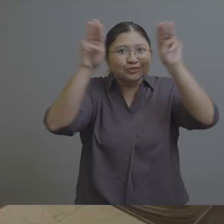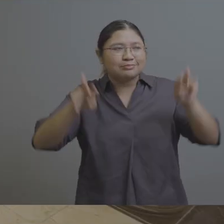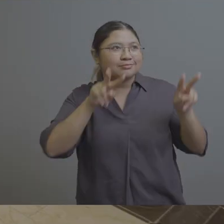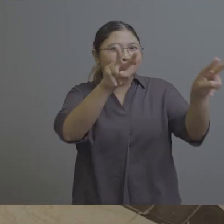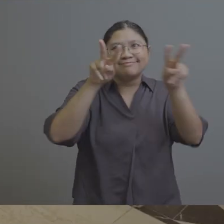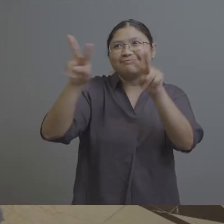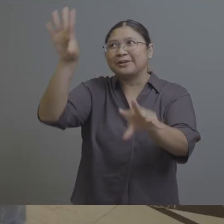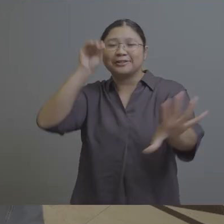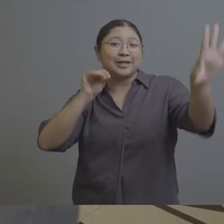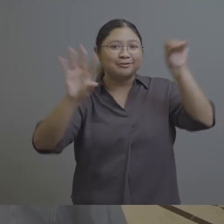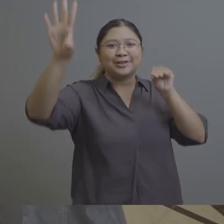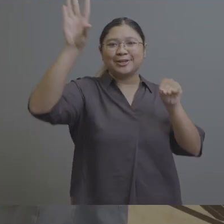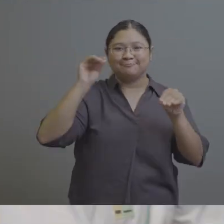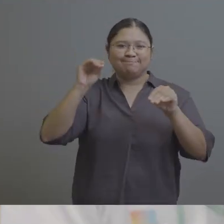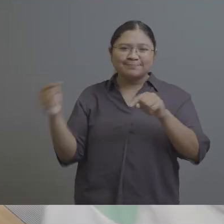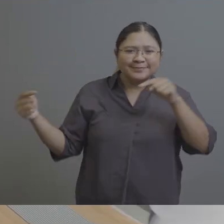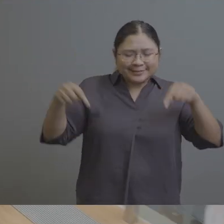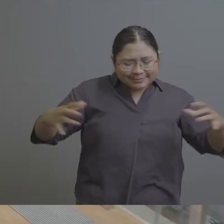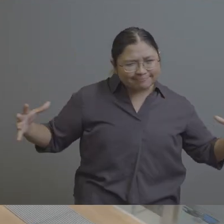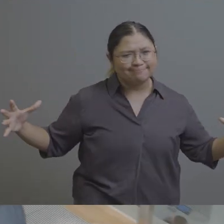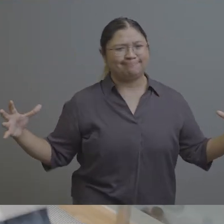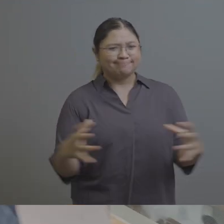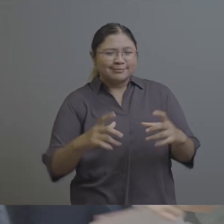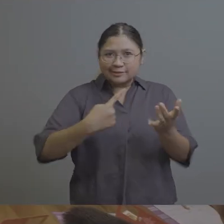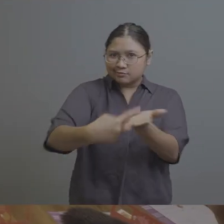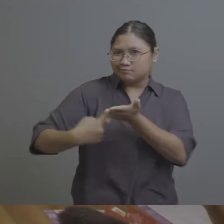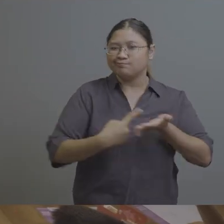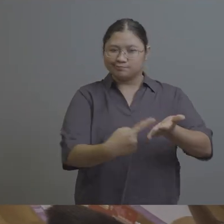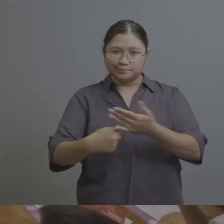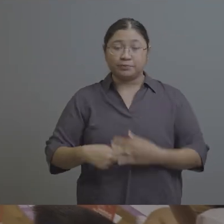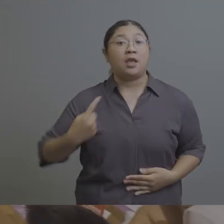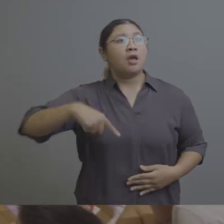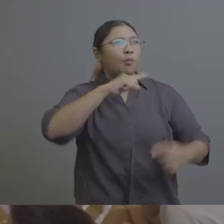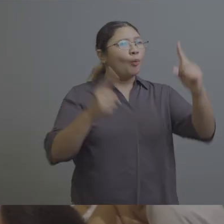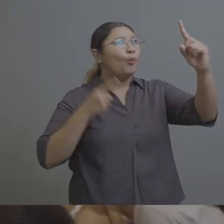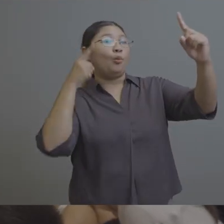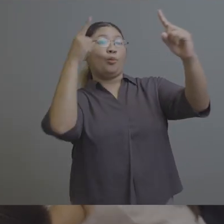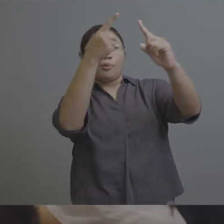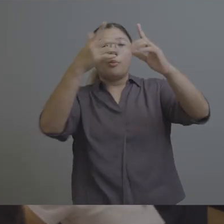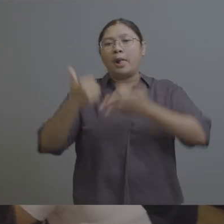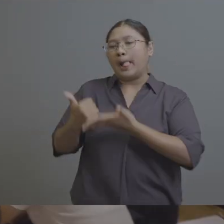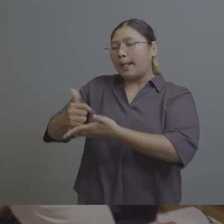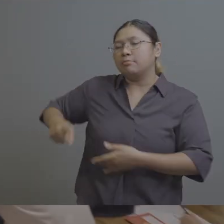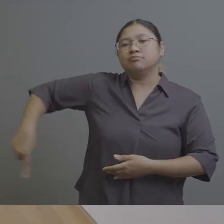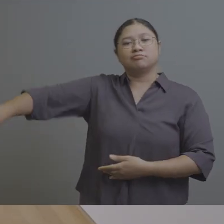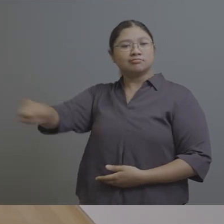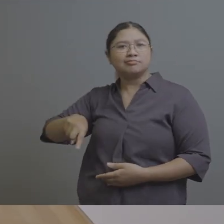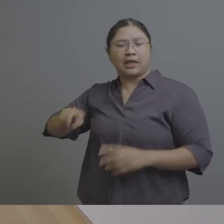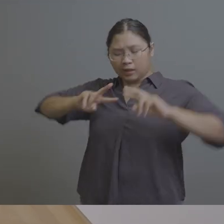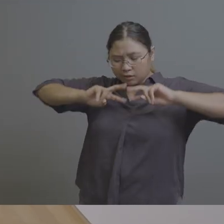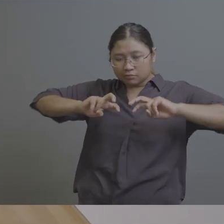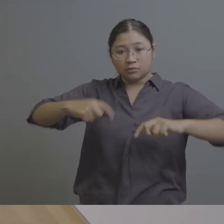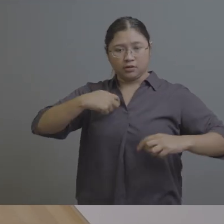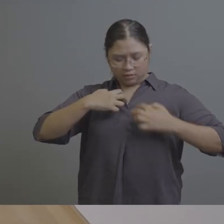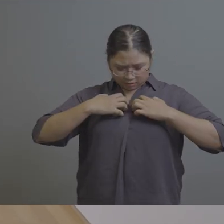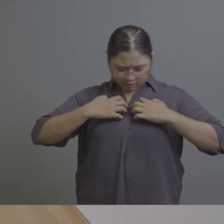minds through the transformative power of museum learning. Guided by our curatorial and learning vision, we strive